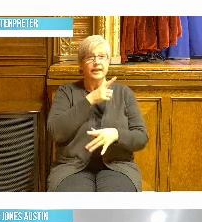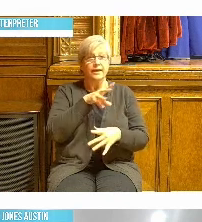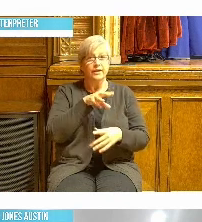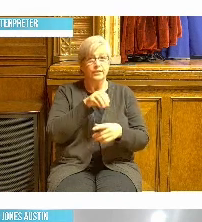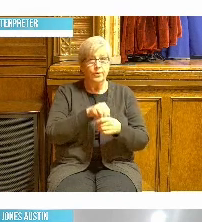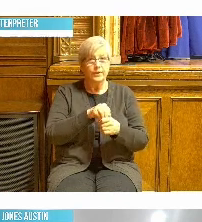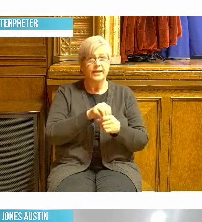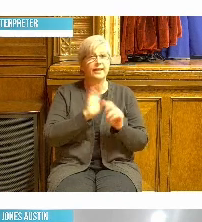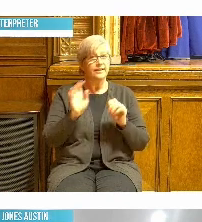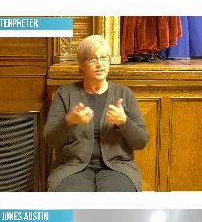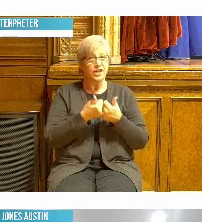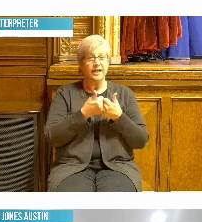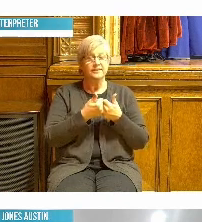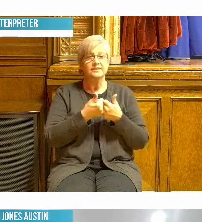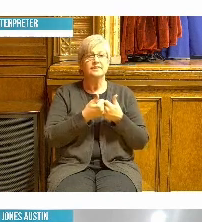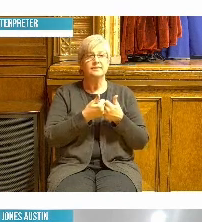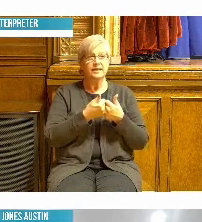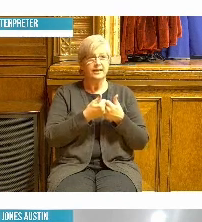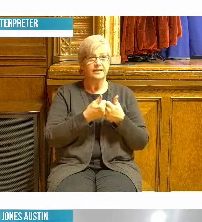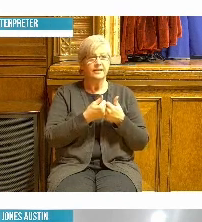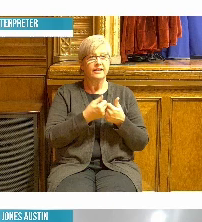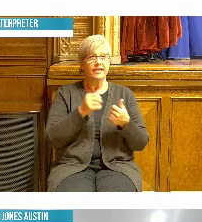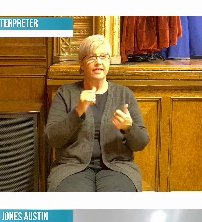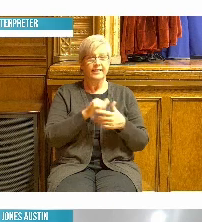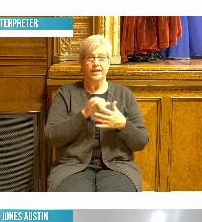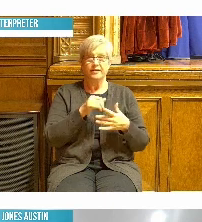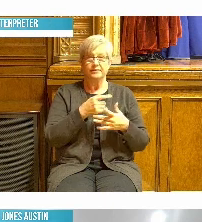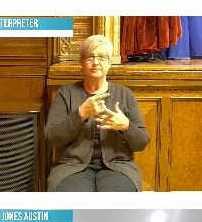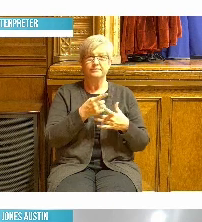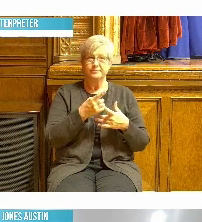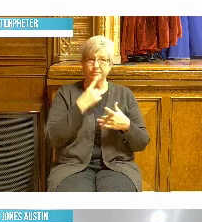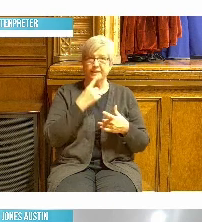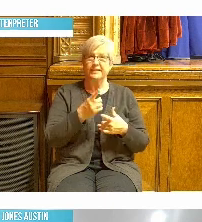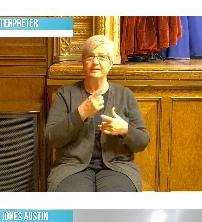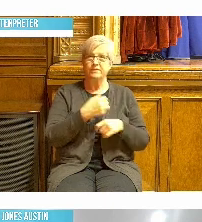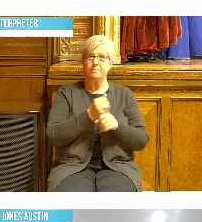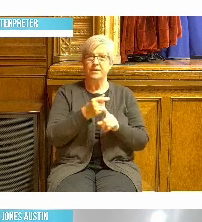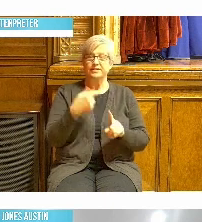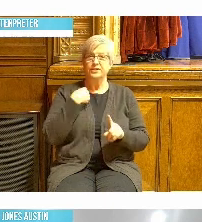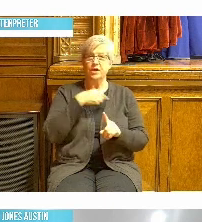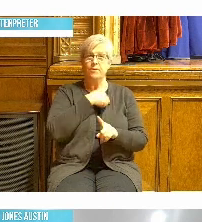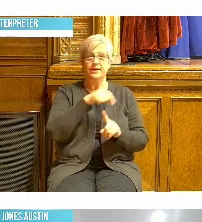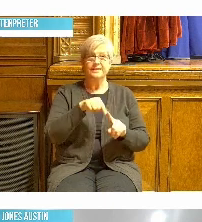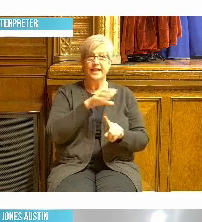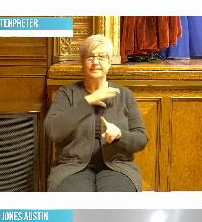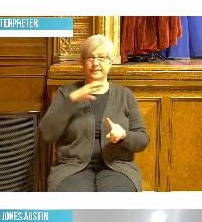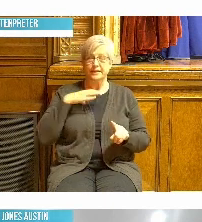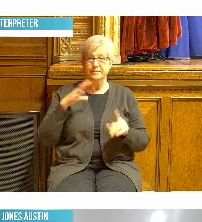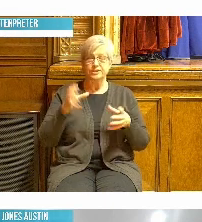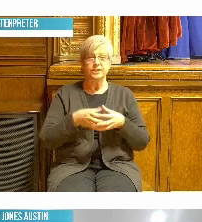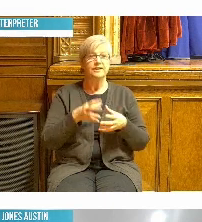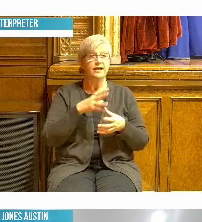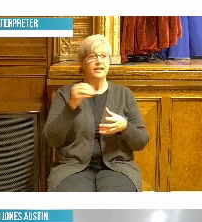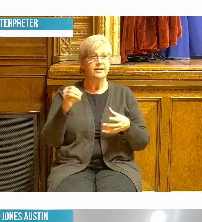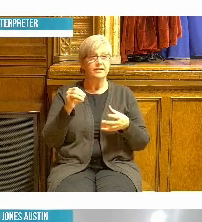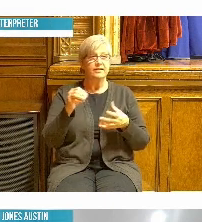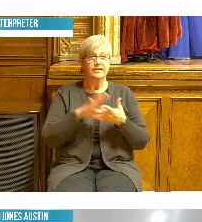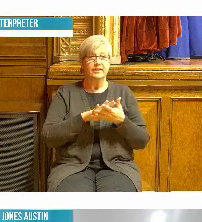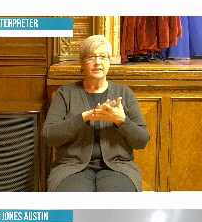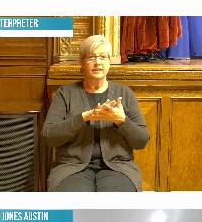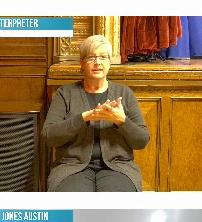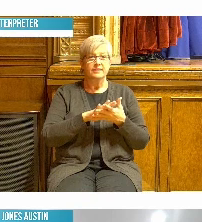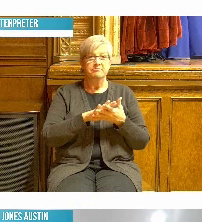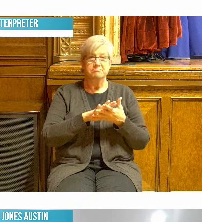the challenges that were made to us as a commission, and in